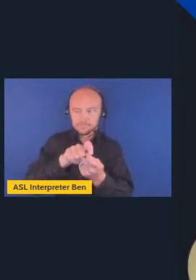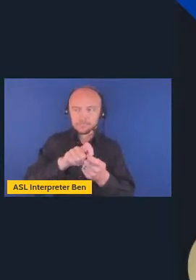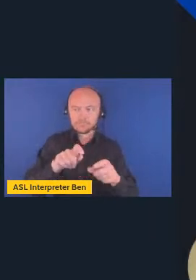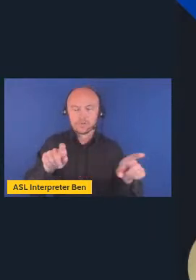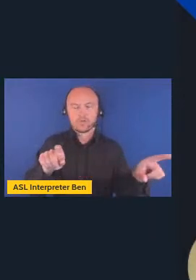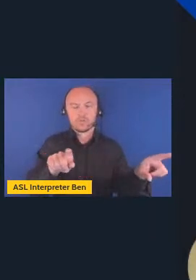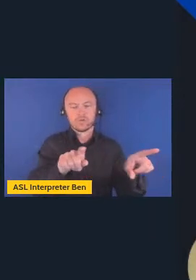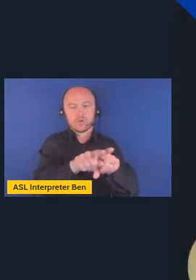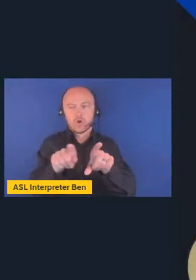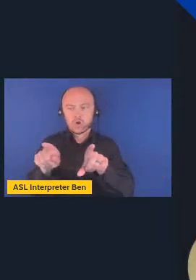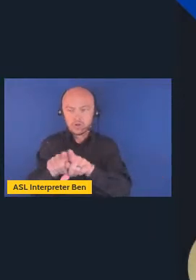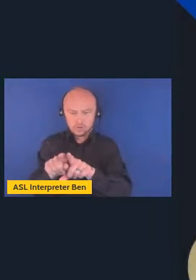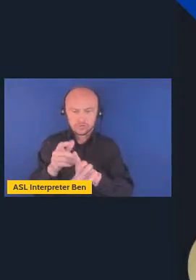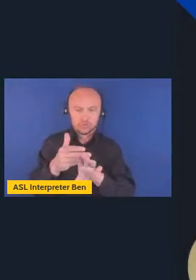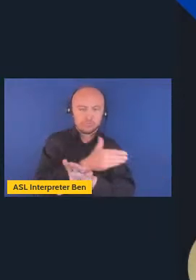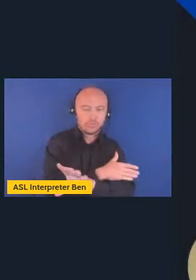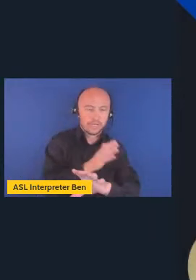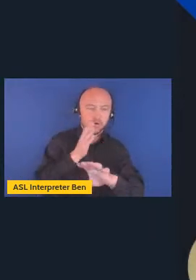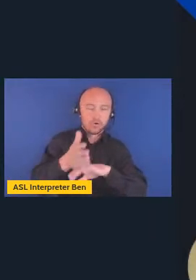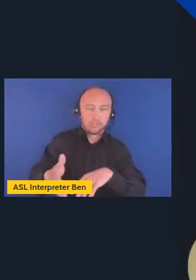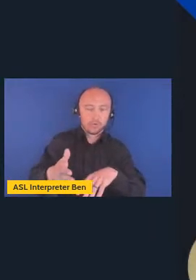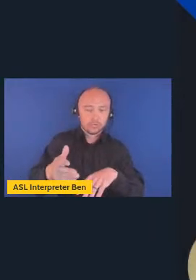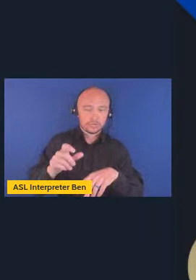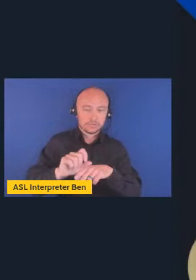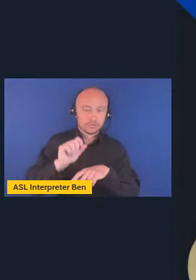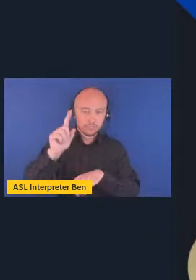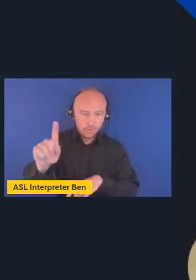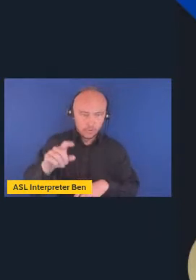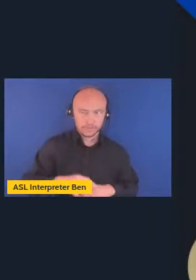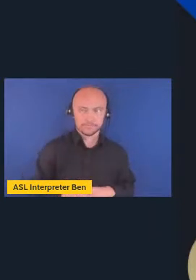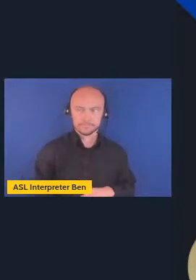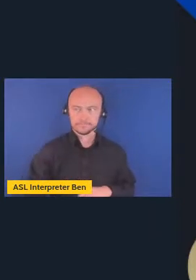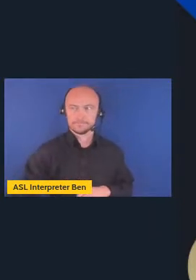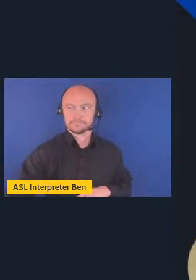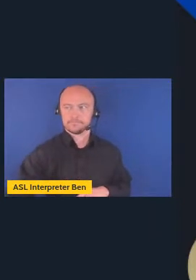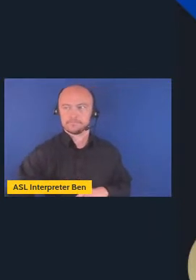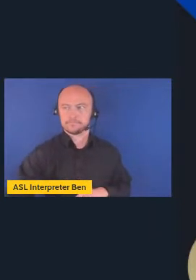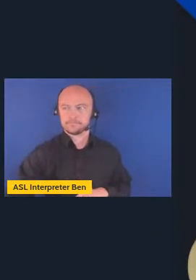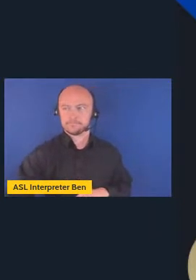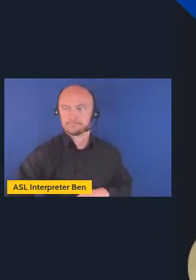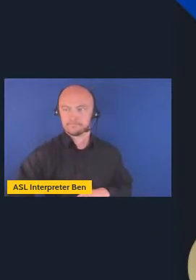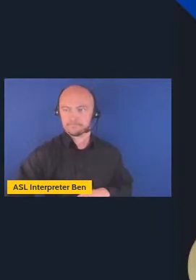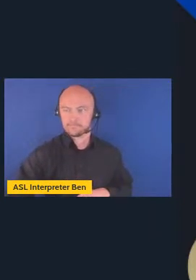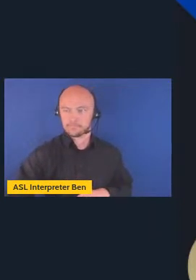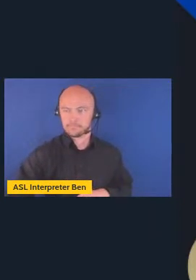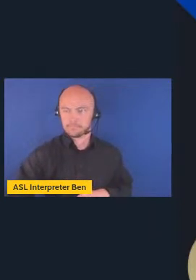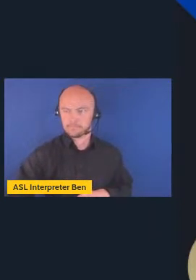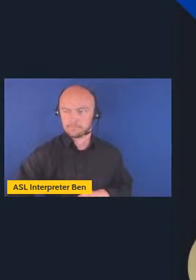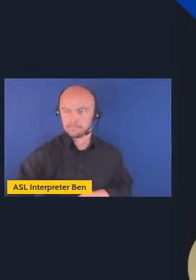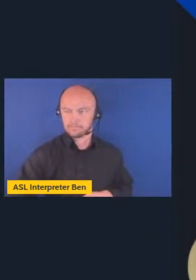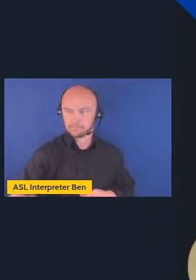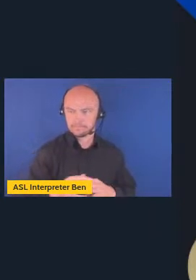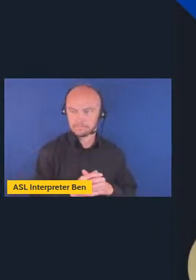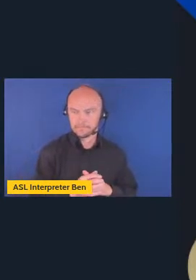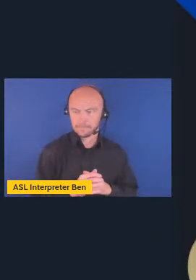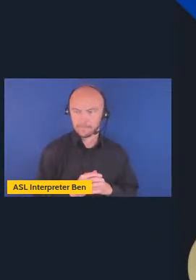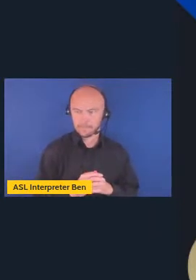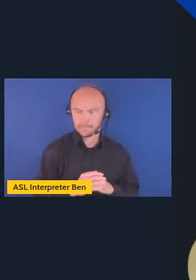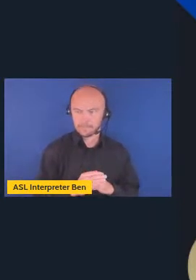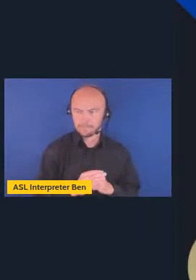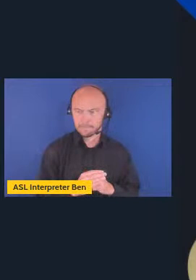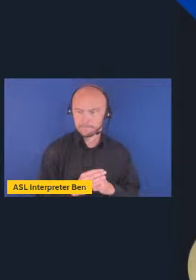the pre and post deploy parts of deploying that service. And